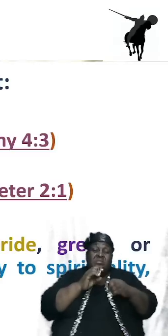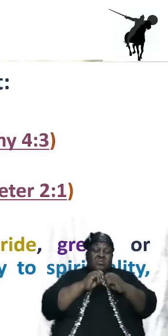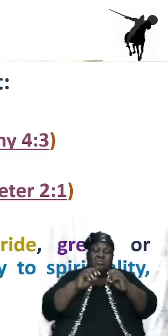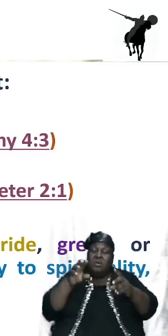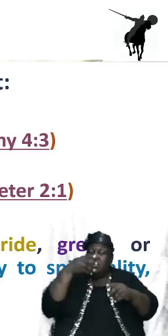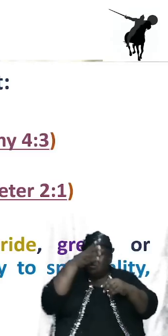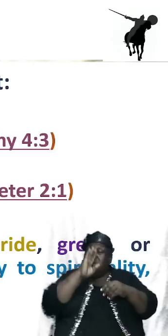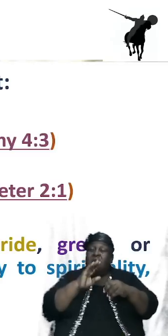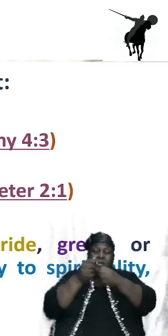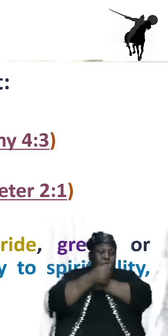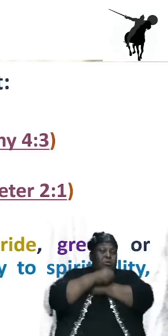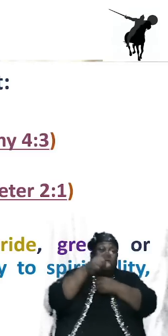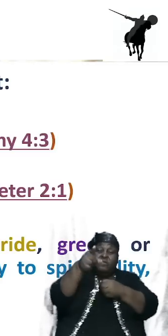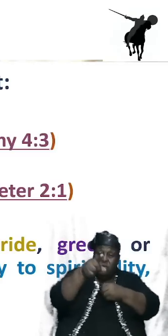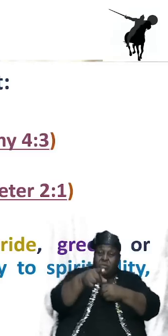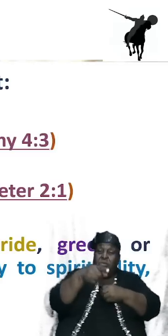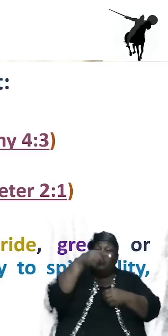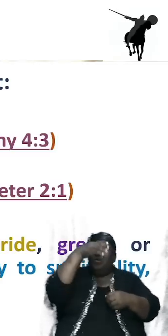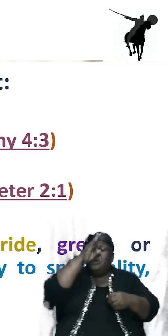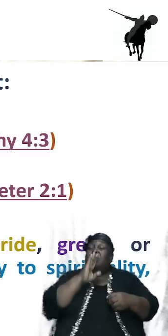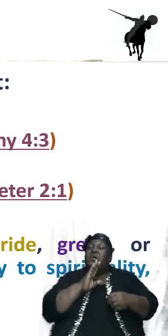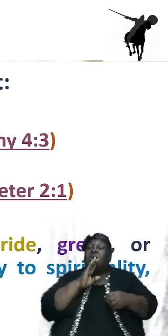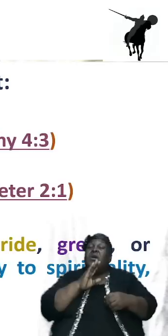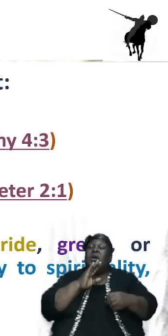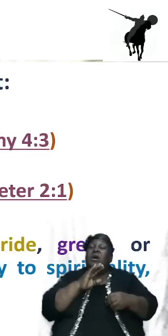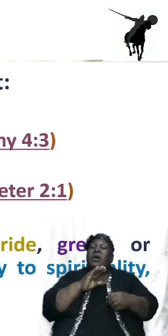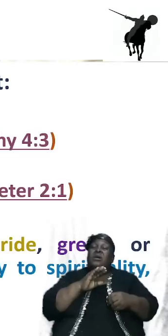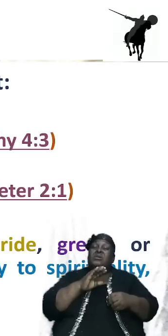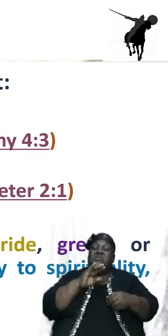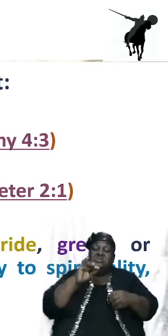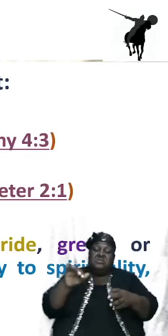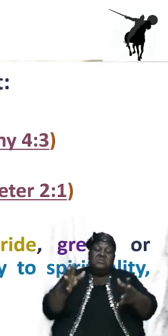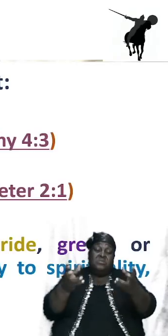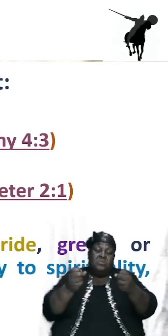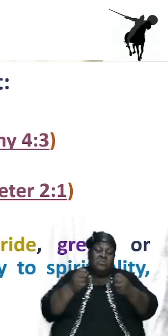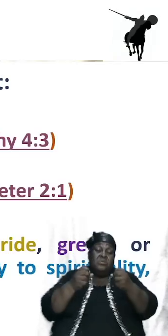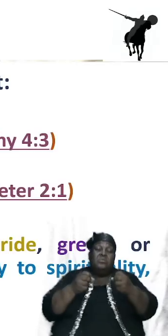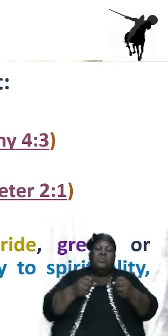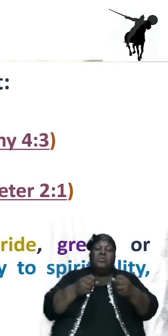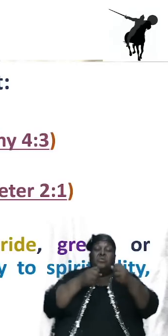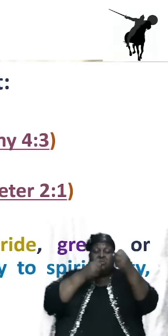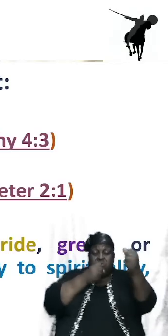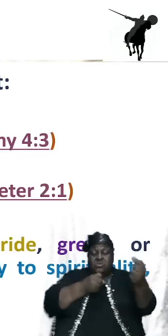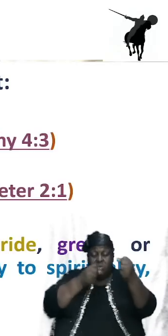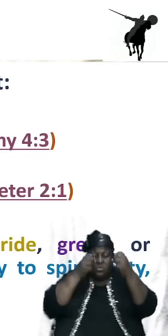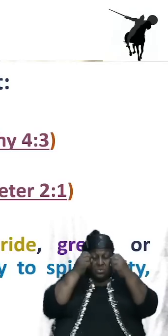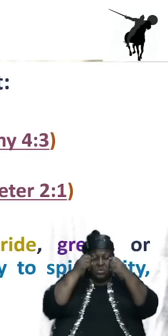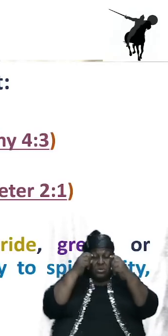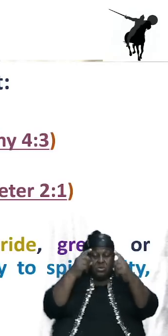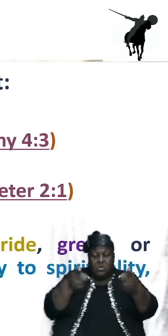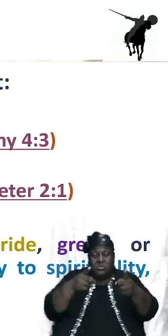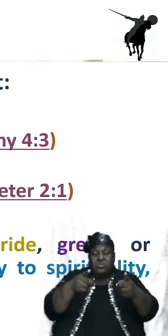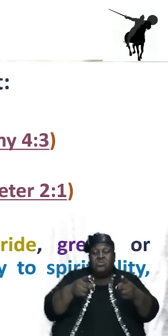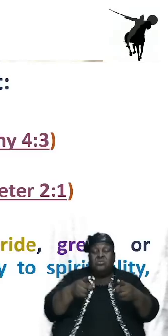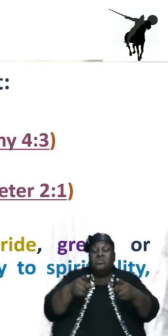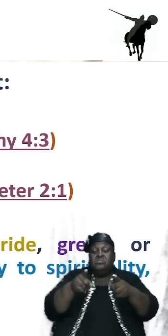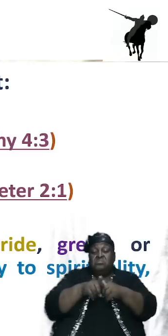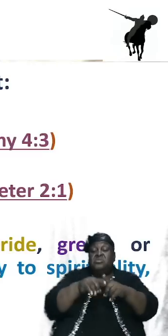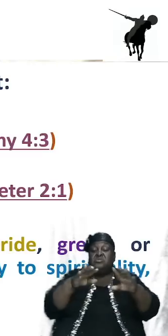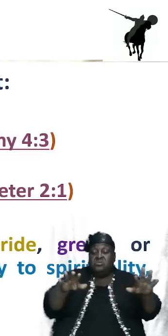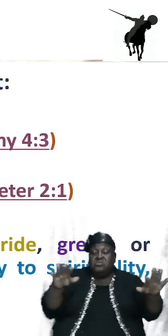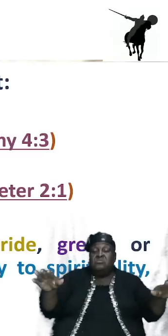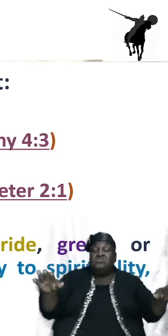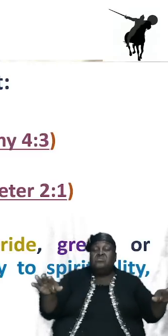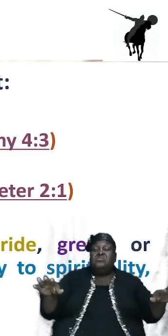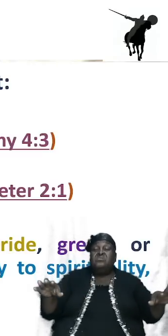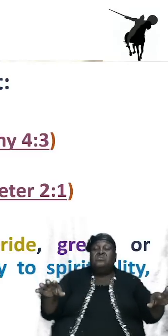you. No, brethren, God still requires. Sound doctrine says that as a child of God, as a